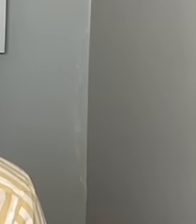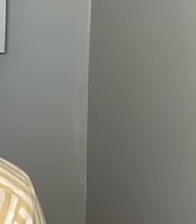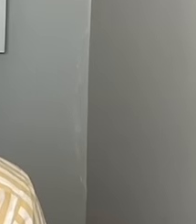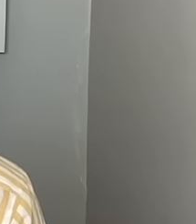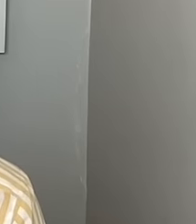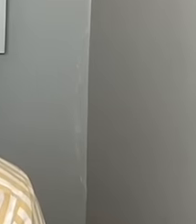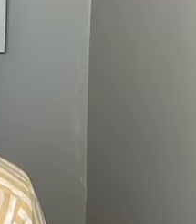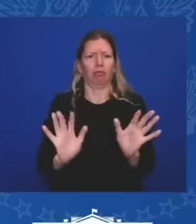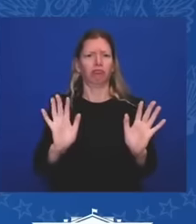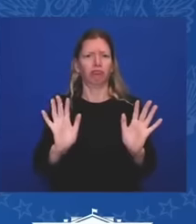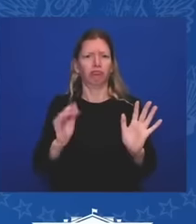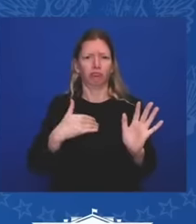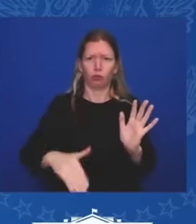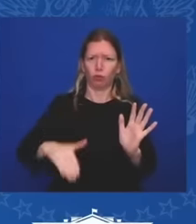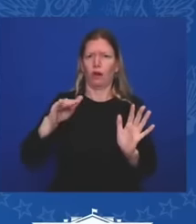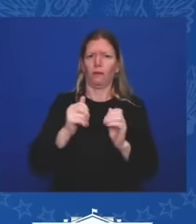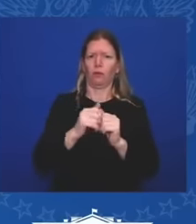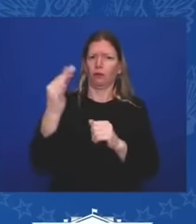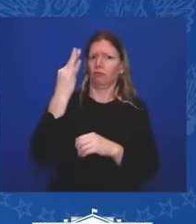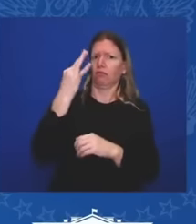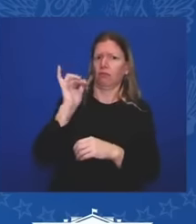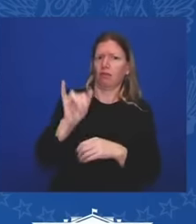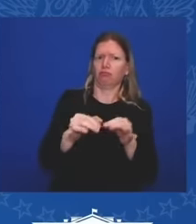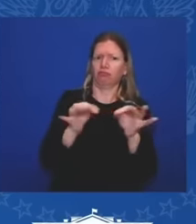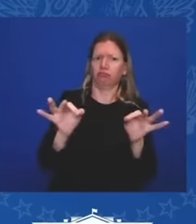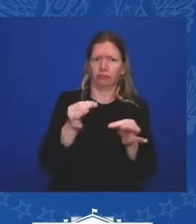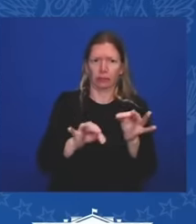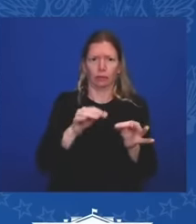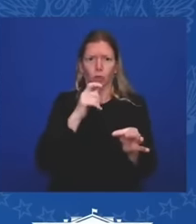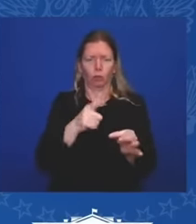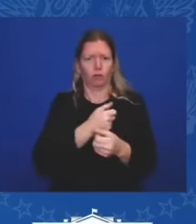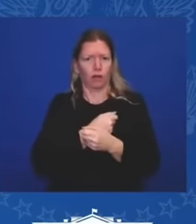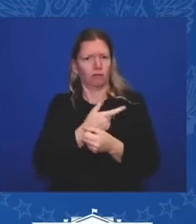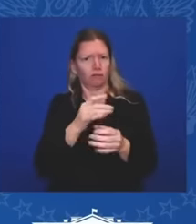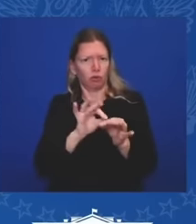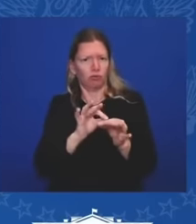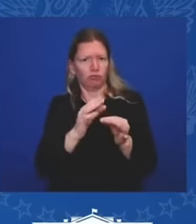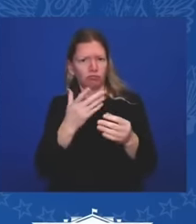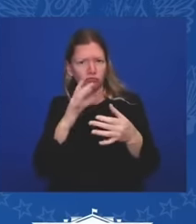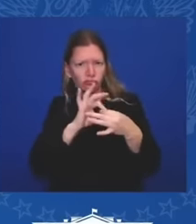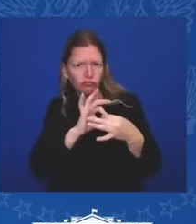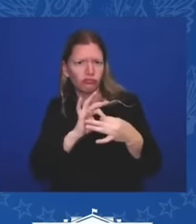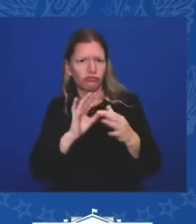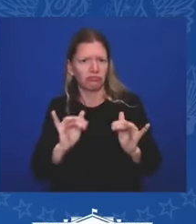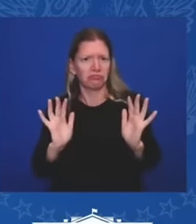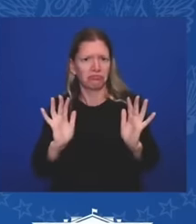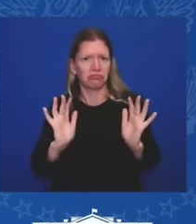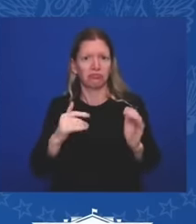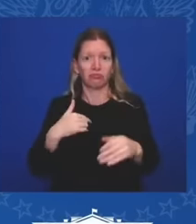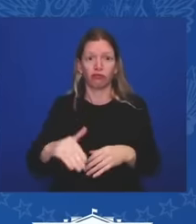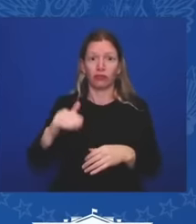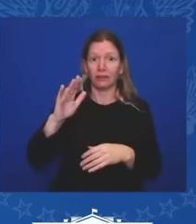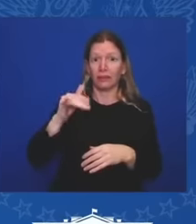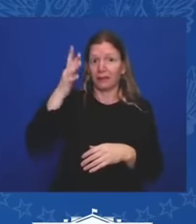seems like. Take a listen. I remember he was dropping me off. I wanted to be, I wanted to work in the projects as a